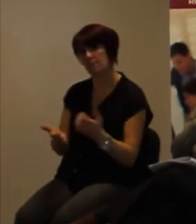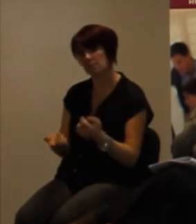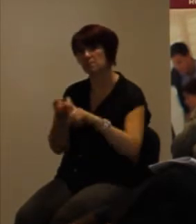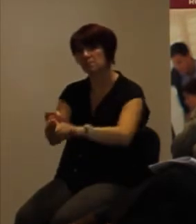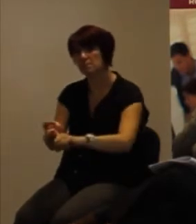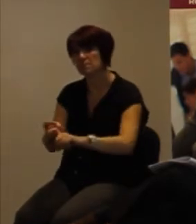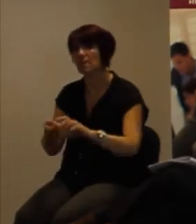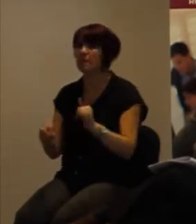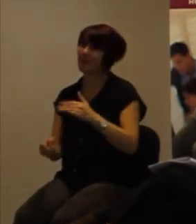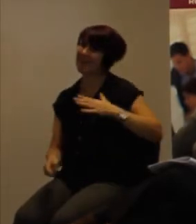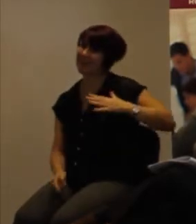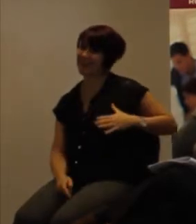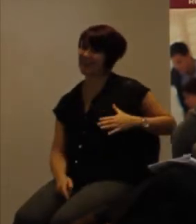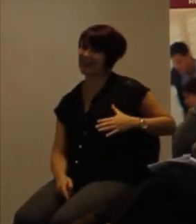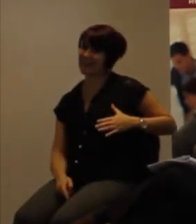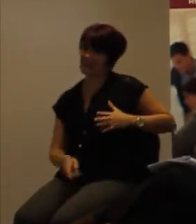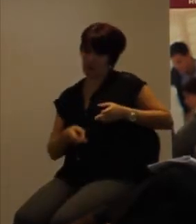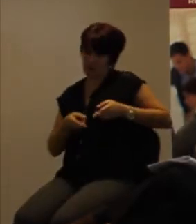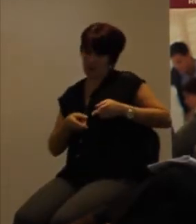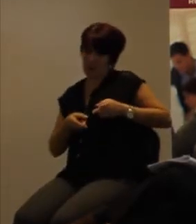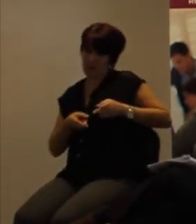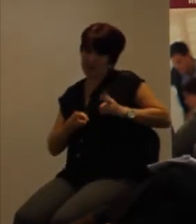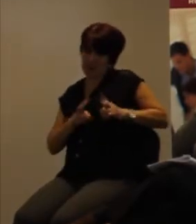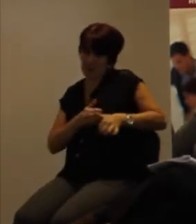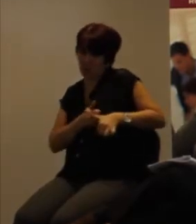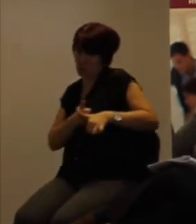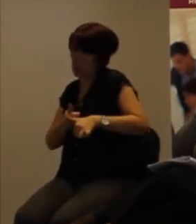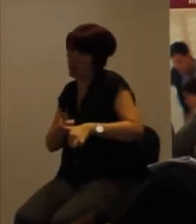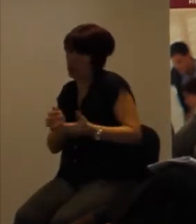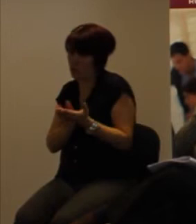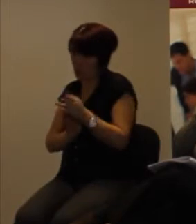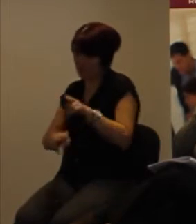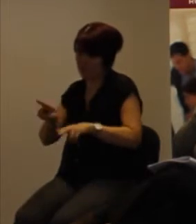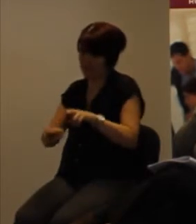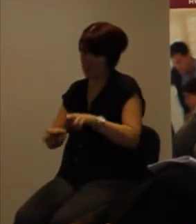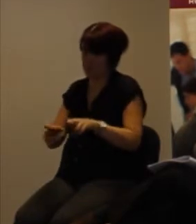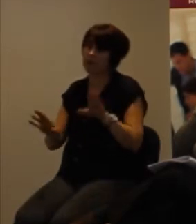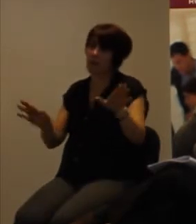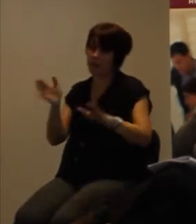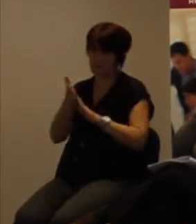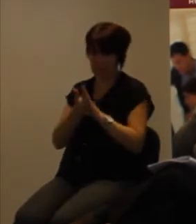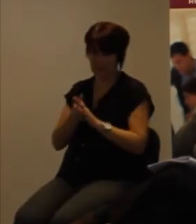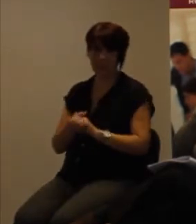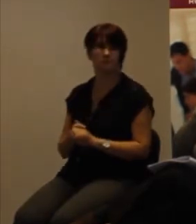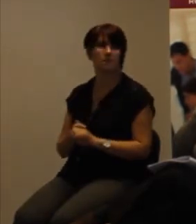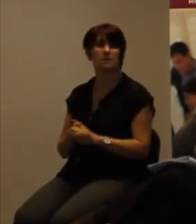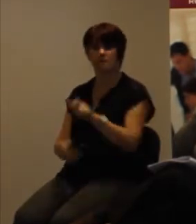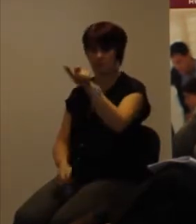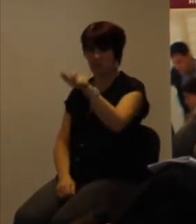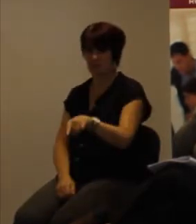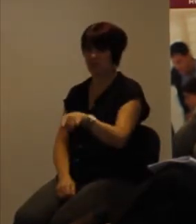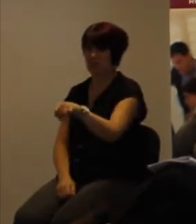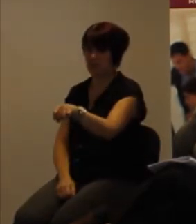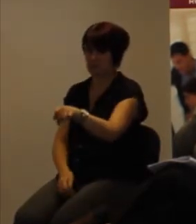they may need the signer to support them in the assessment. So what we're talking about here is if a learner